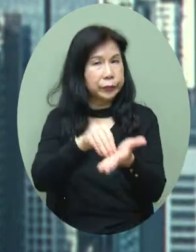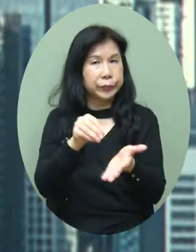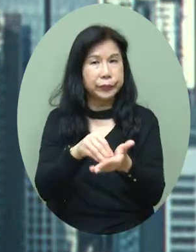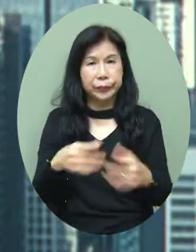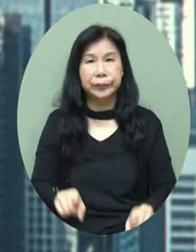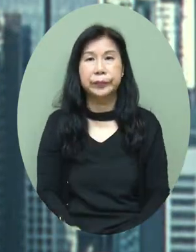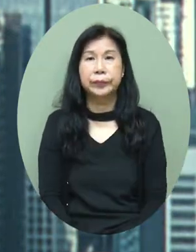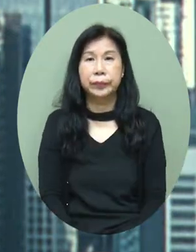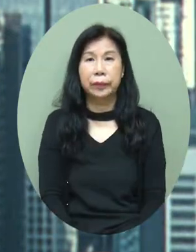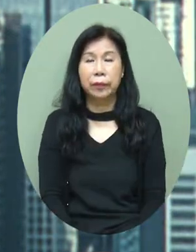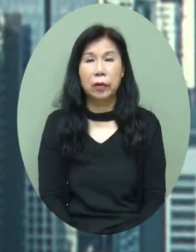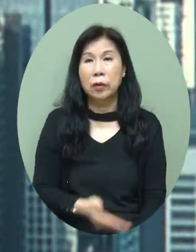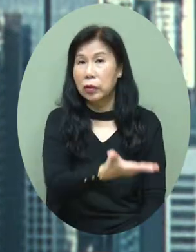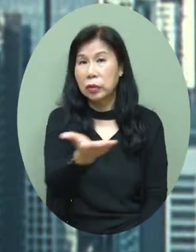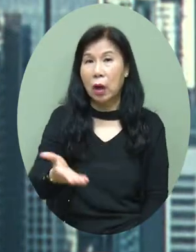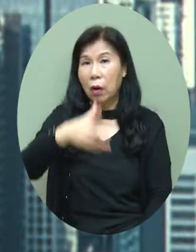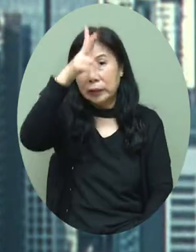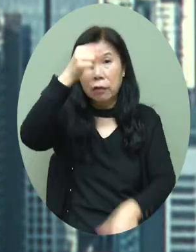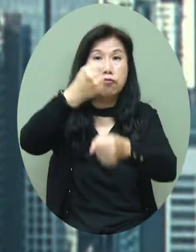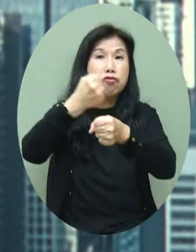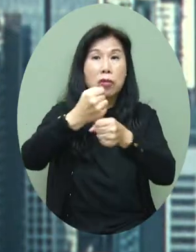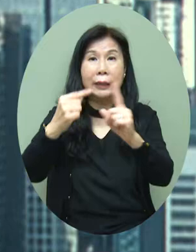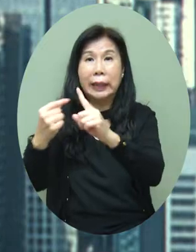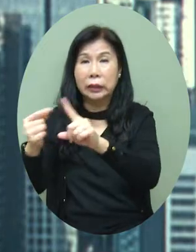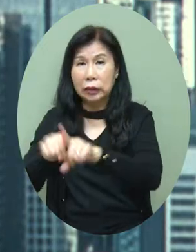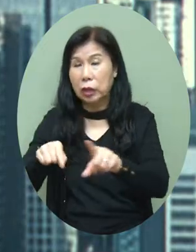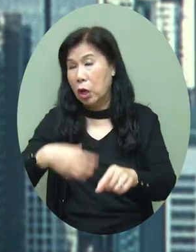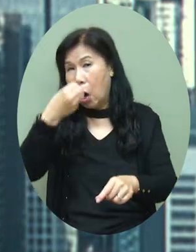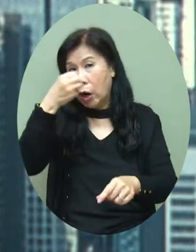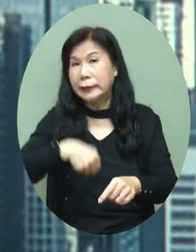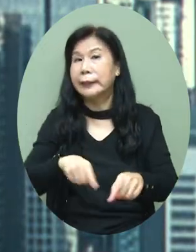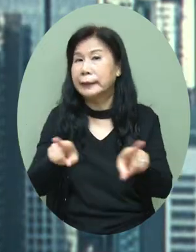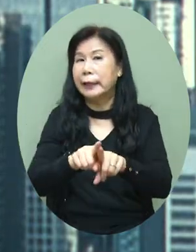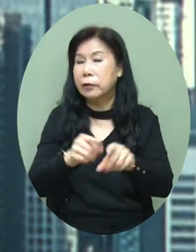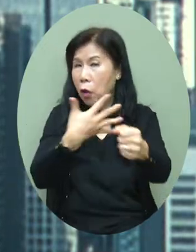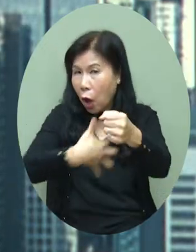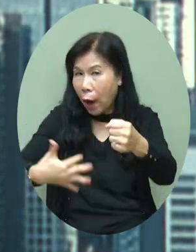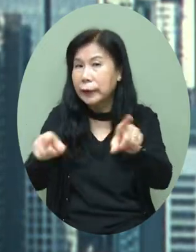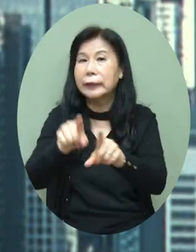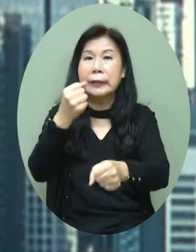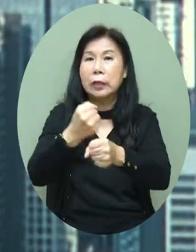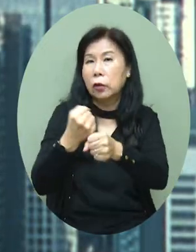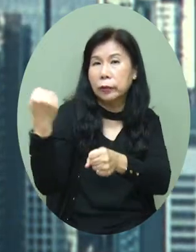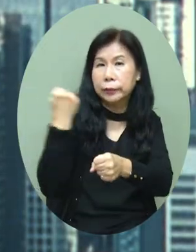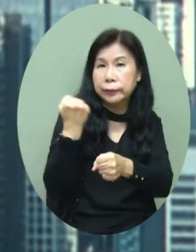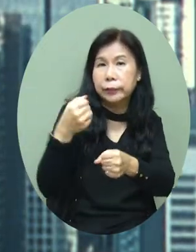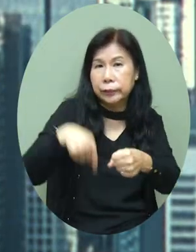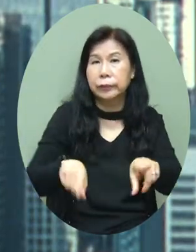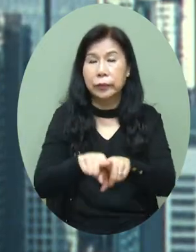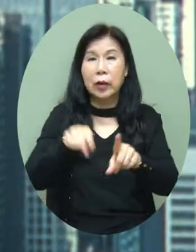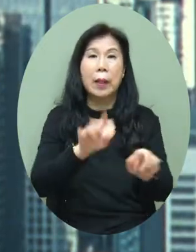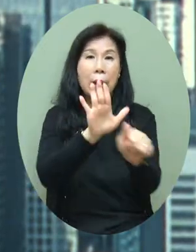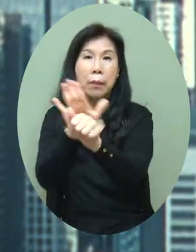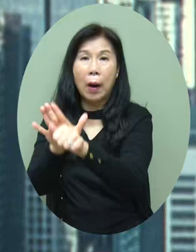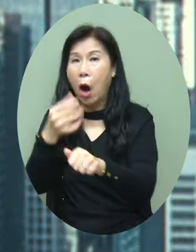Hong Kong citizens, will strive their best to help the recovery, to do their best to help Hong Kong